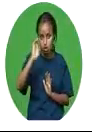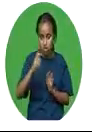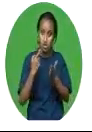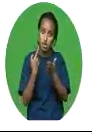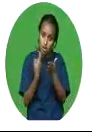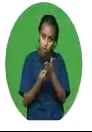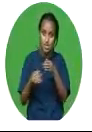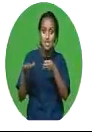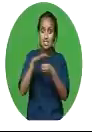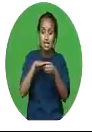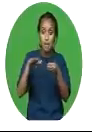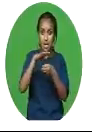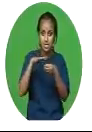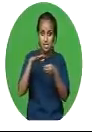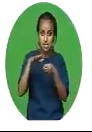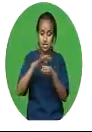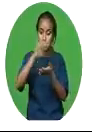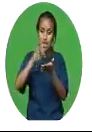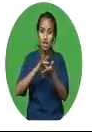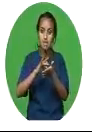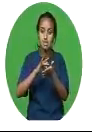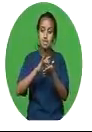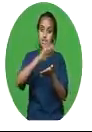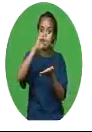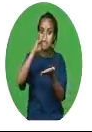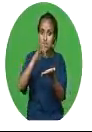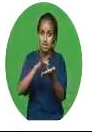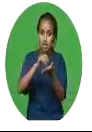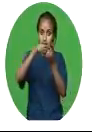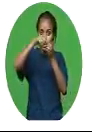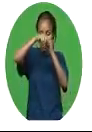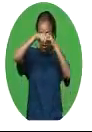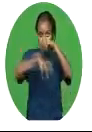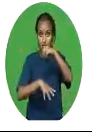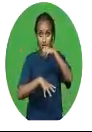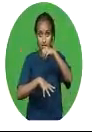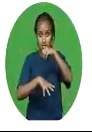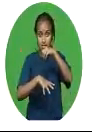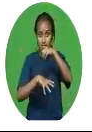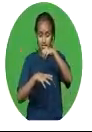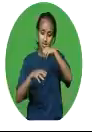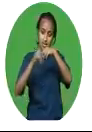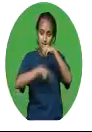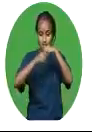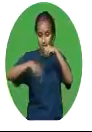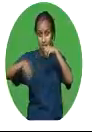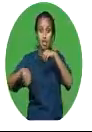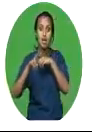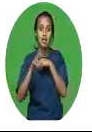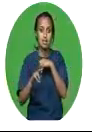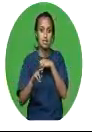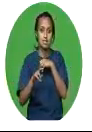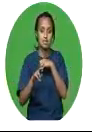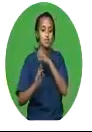the apex is taken as center and the slant edge or generator as radius of its